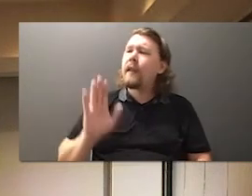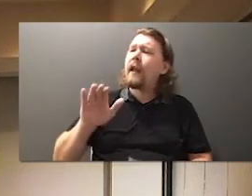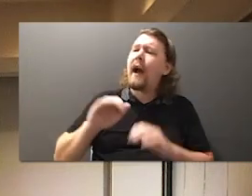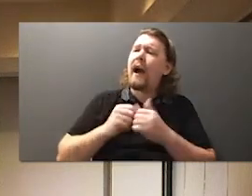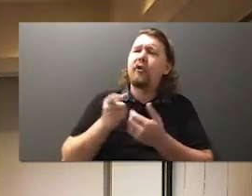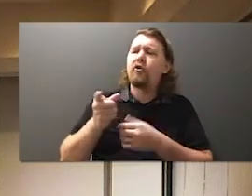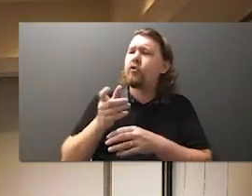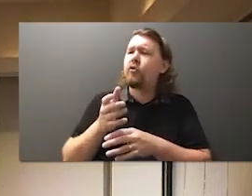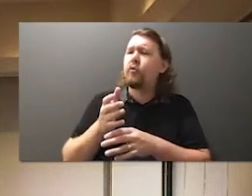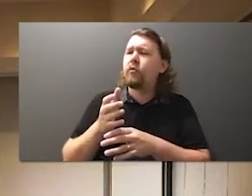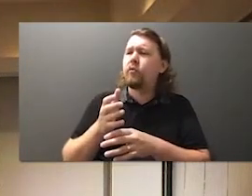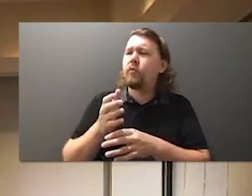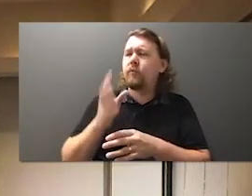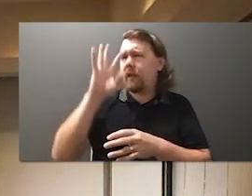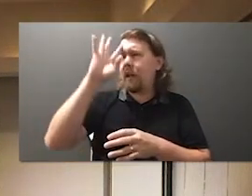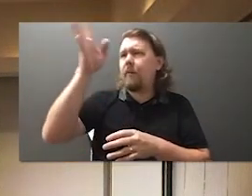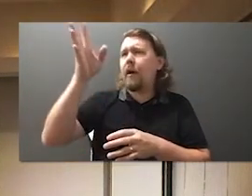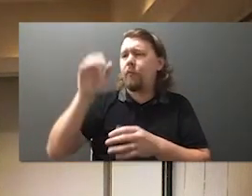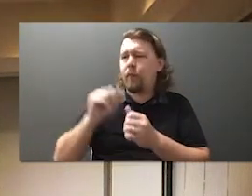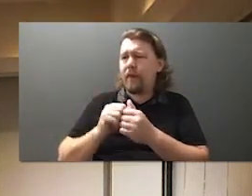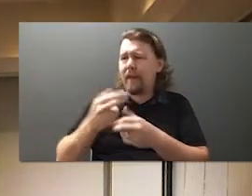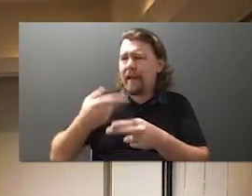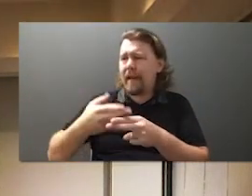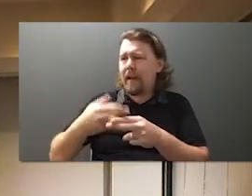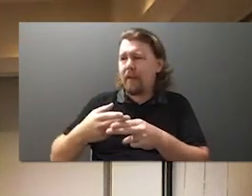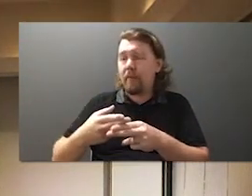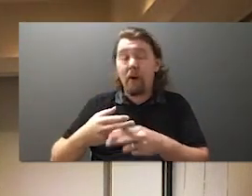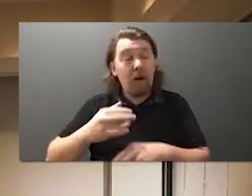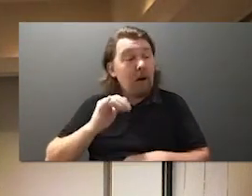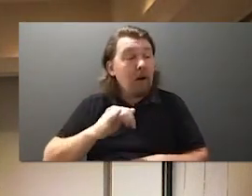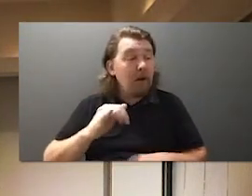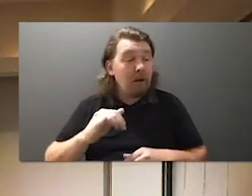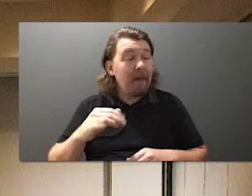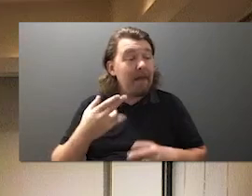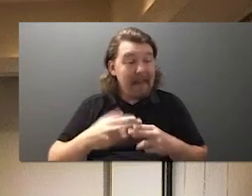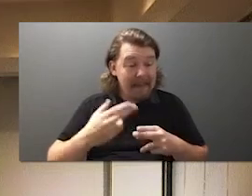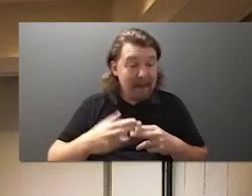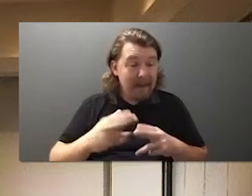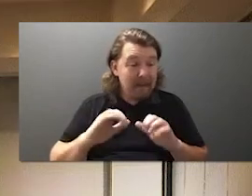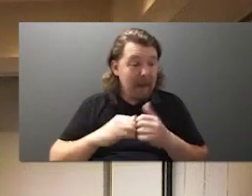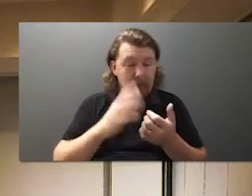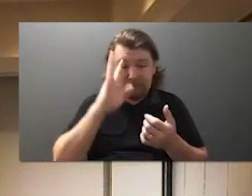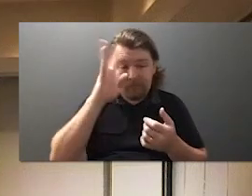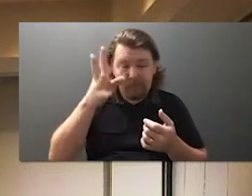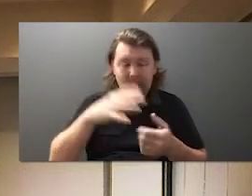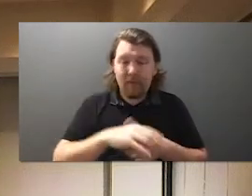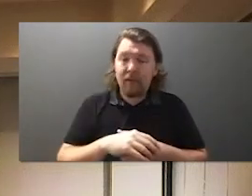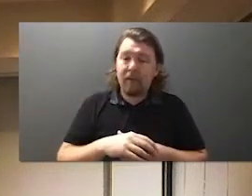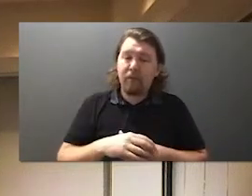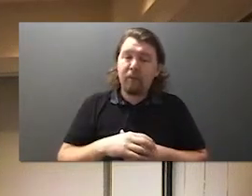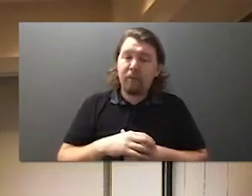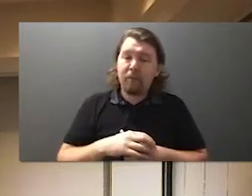Significance of the name. How did you come up with that? How did you come up with the name?